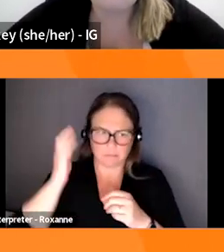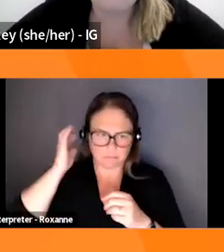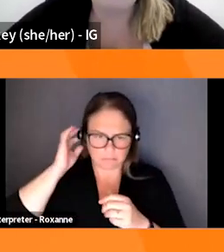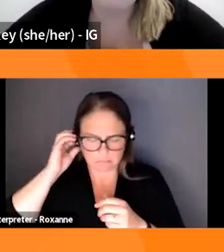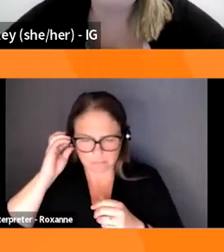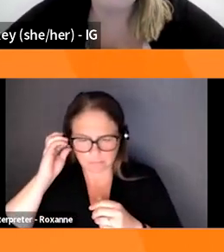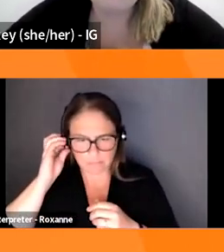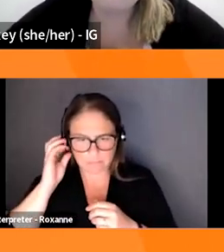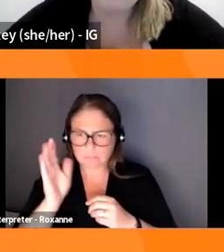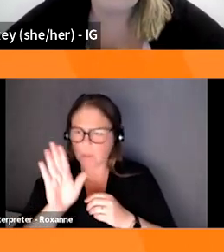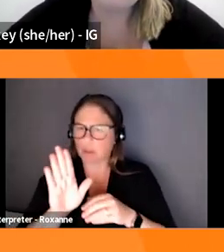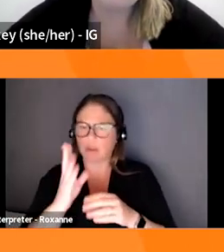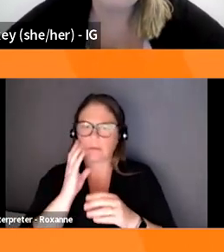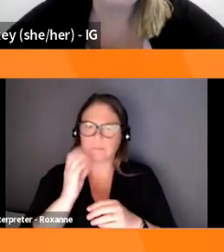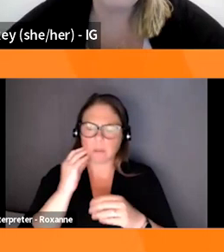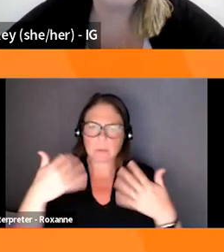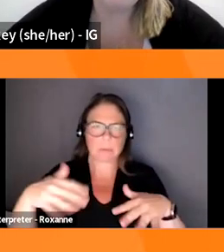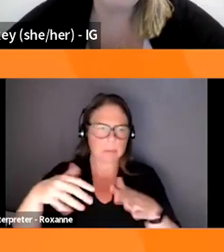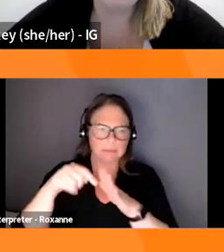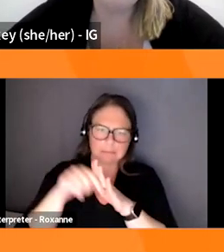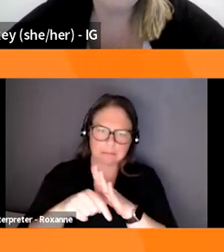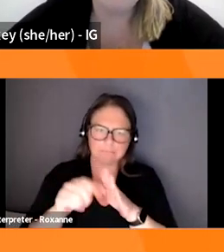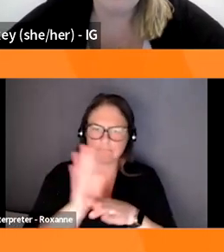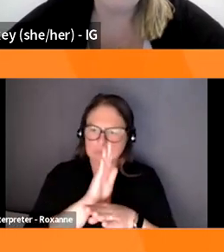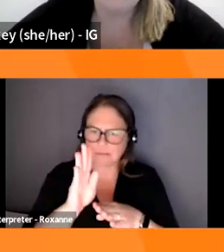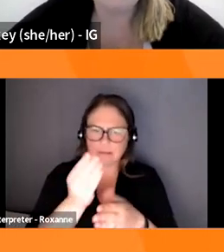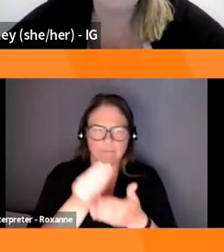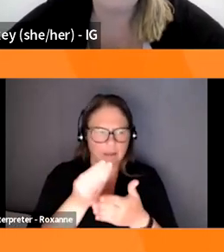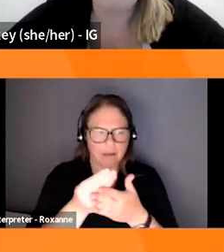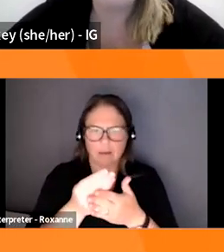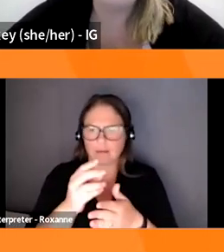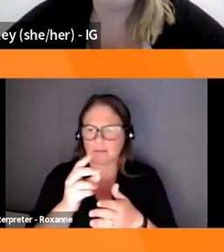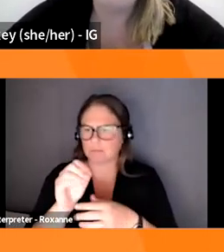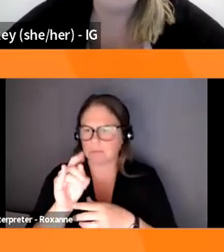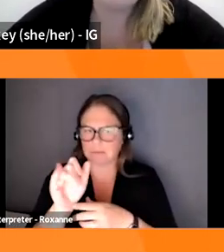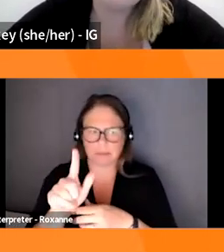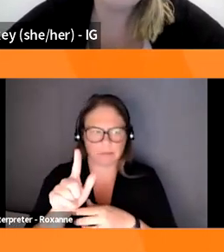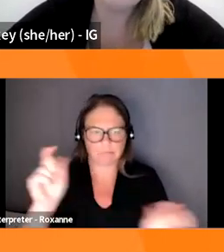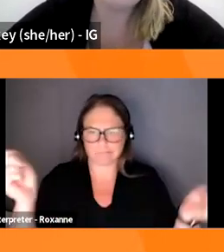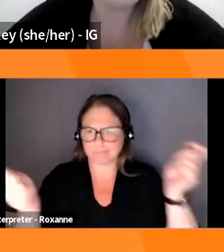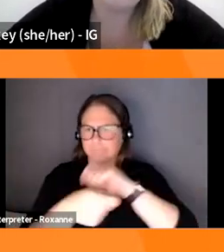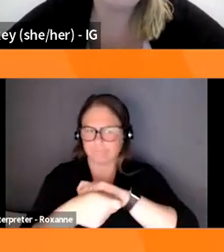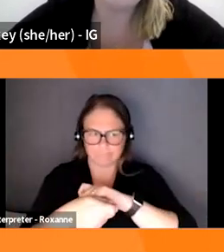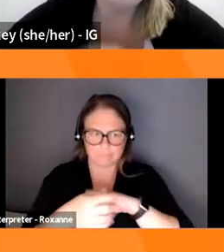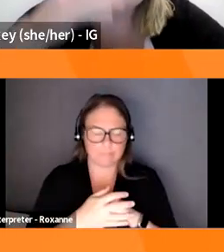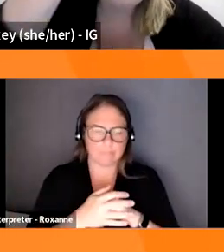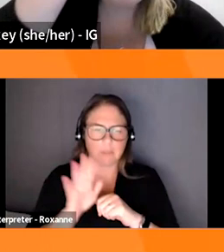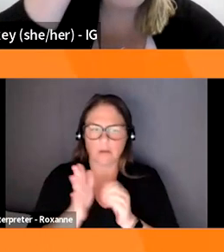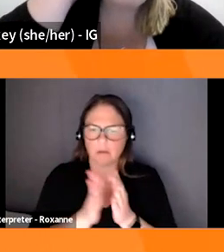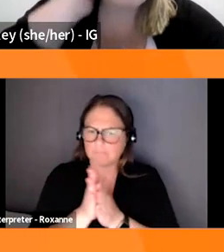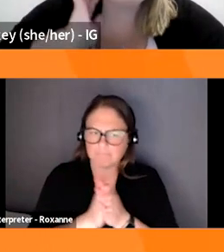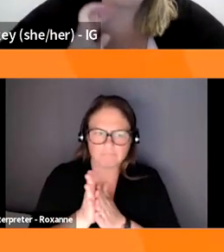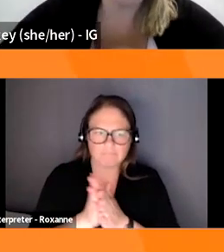an extensive experience in business, finance, and digital transformation. Her passion is creating a positive impact and leveraging technology